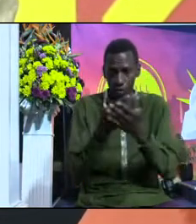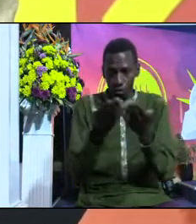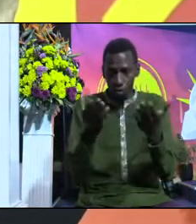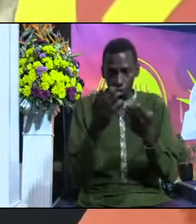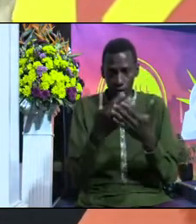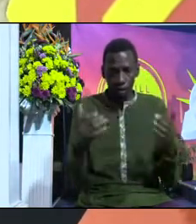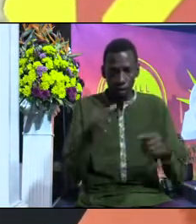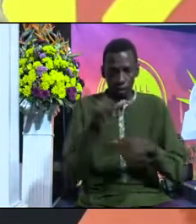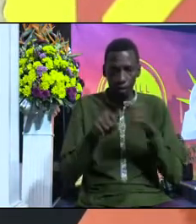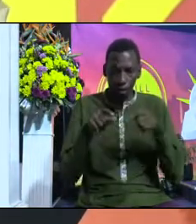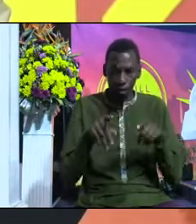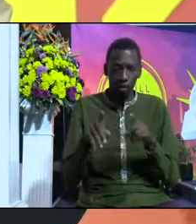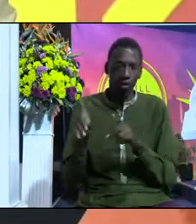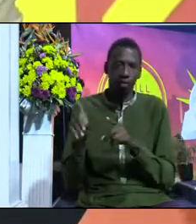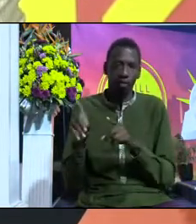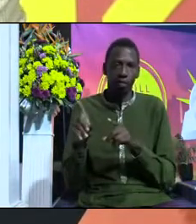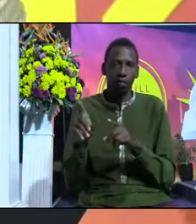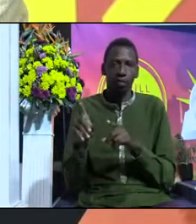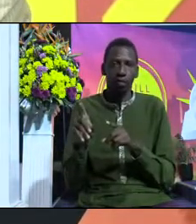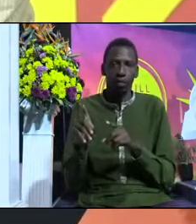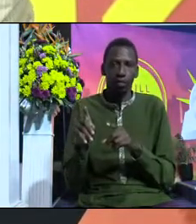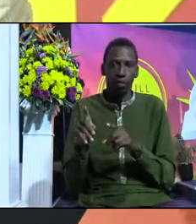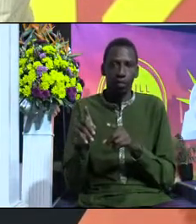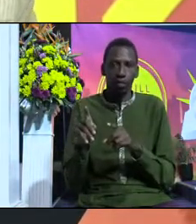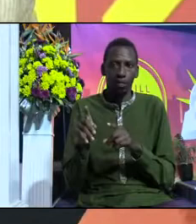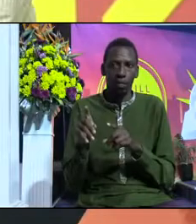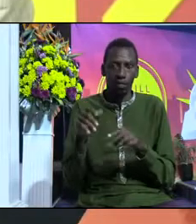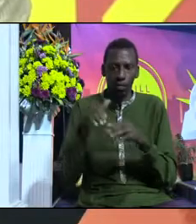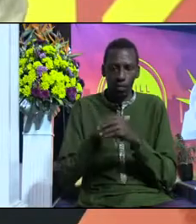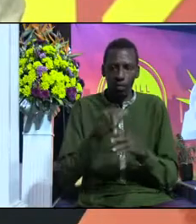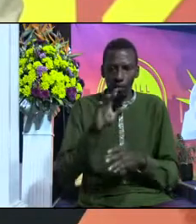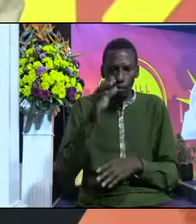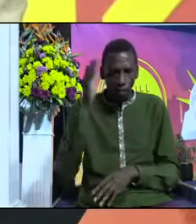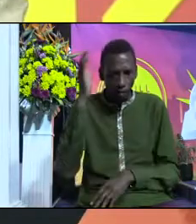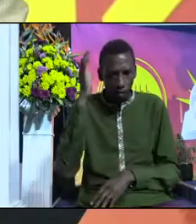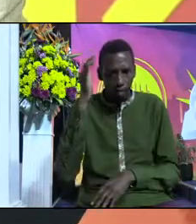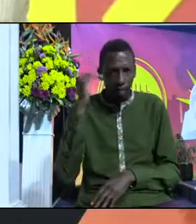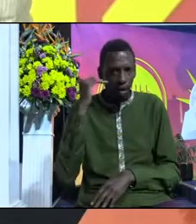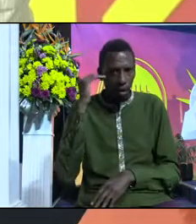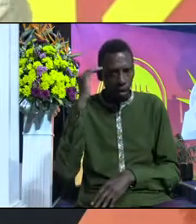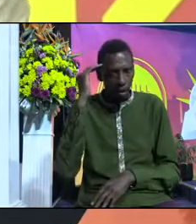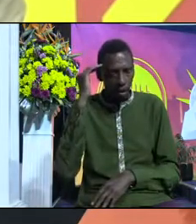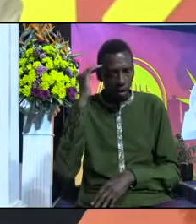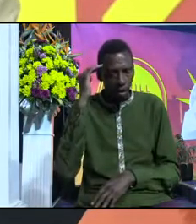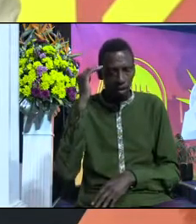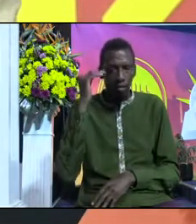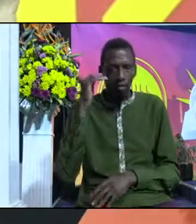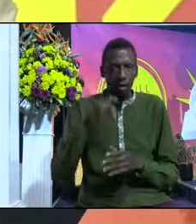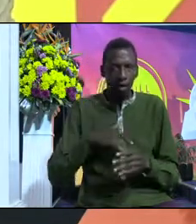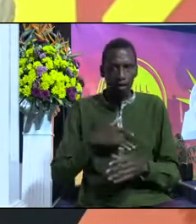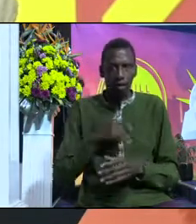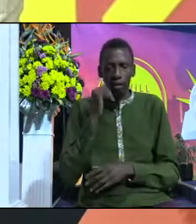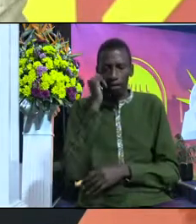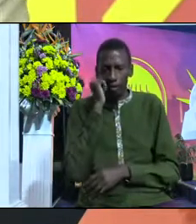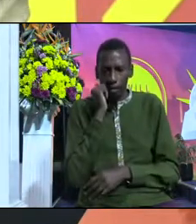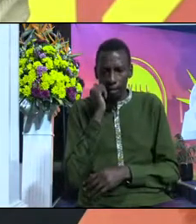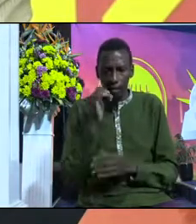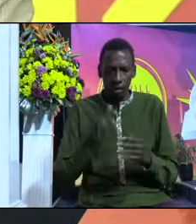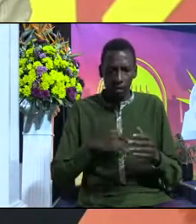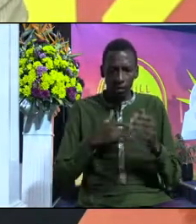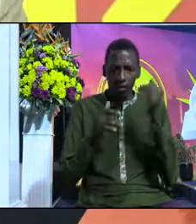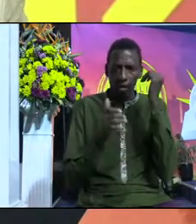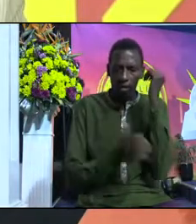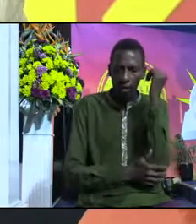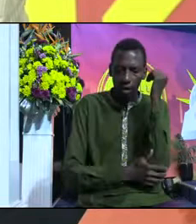yourself to have you walking around in your head, hung down, feeling sad, feeling